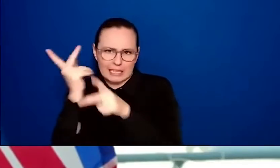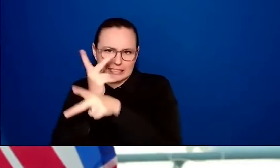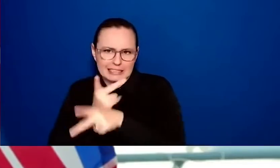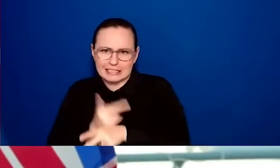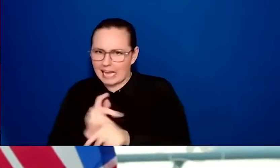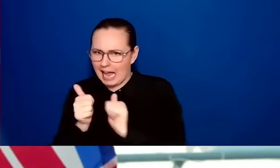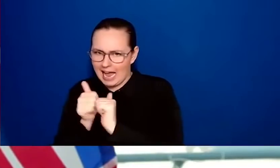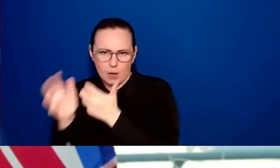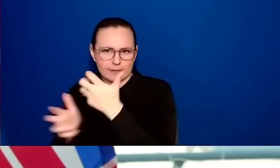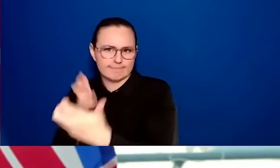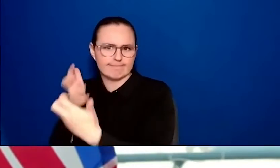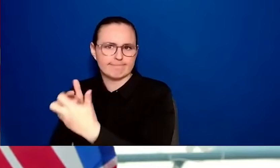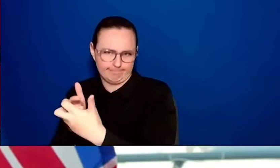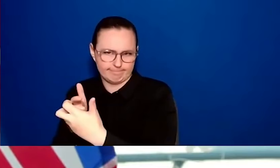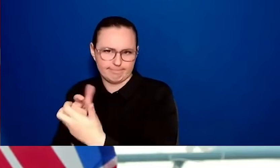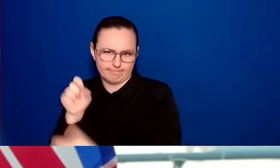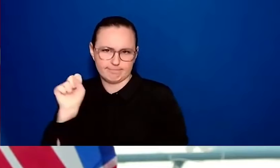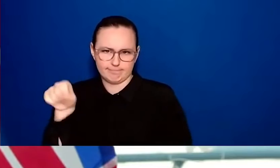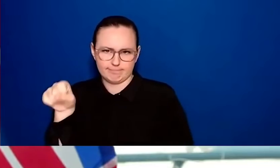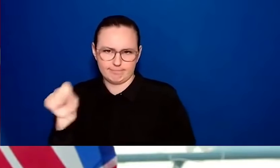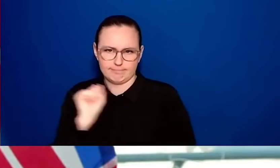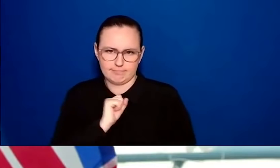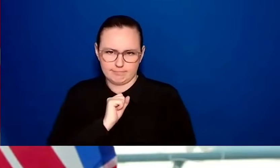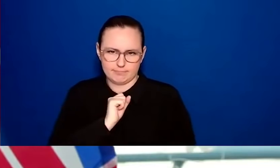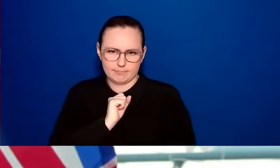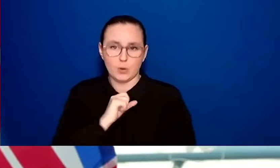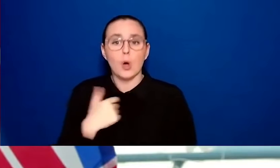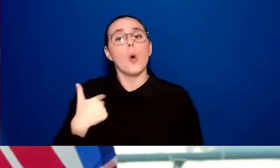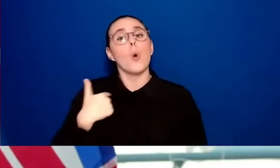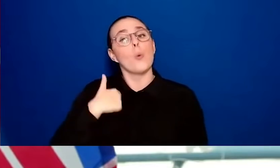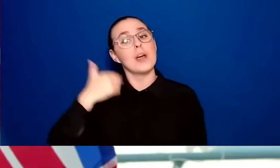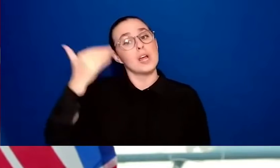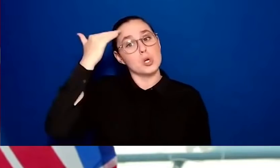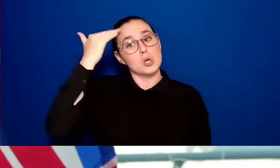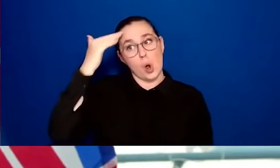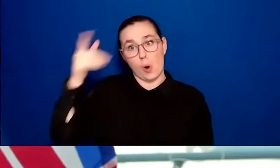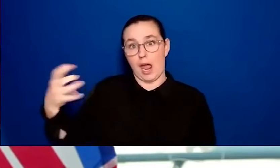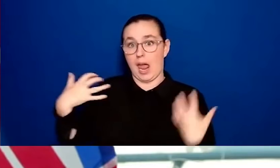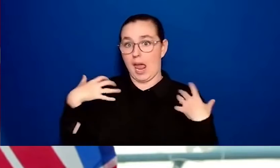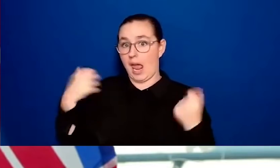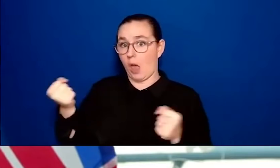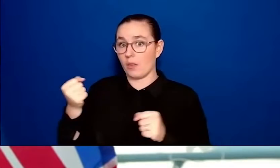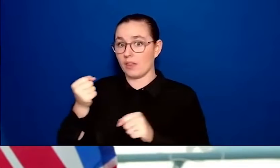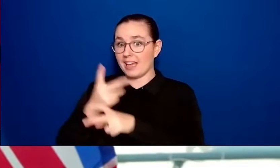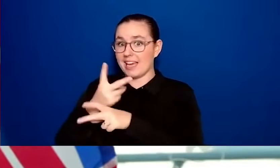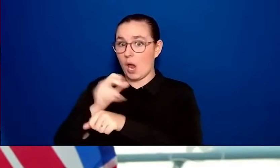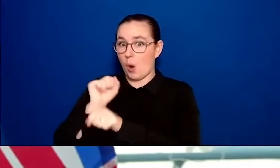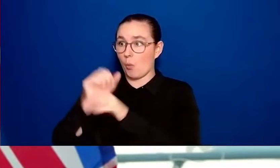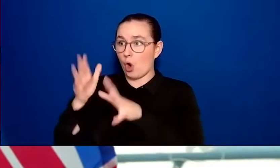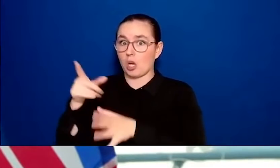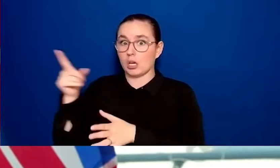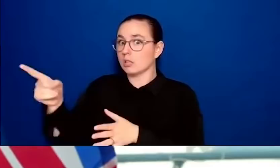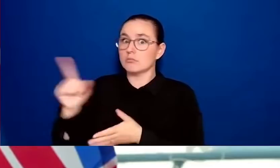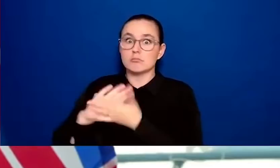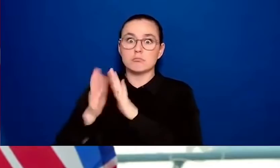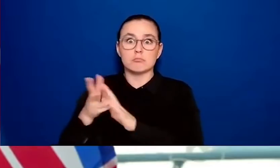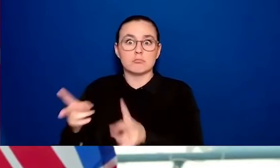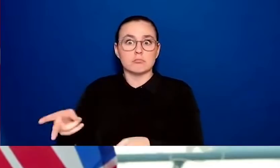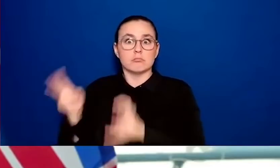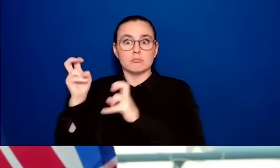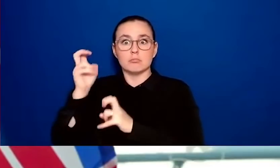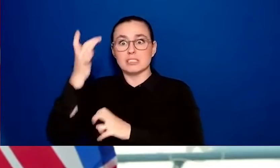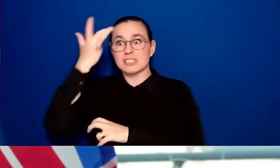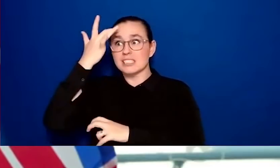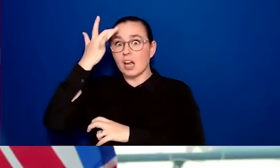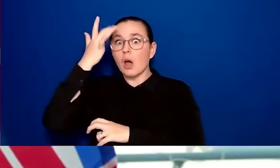sick is very disruptive and causes shortages. We've seen that in places across the province right now.